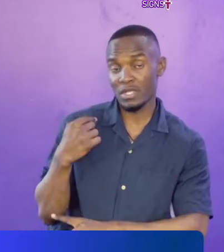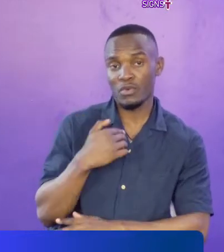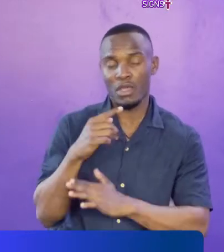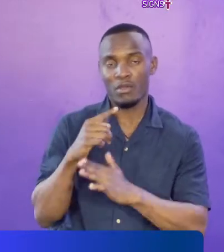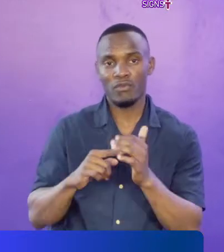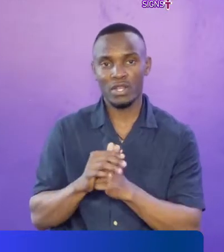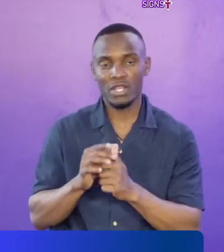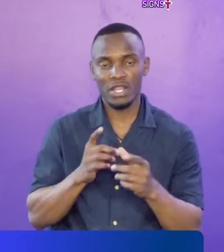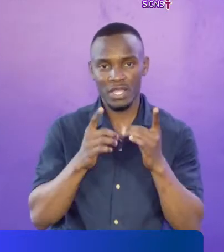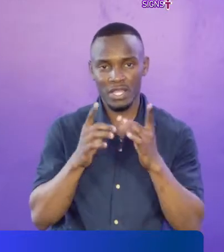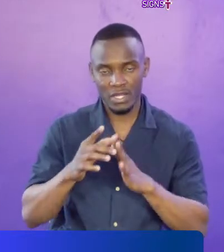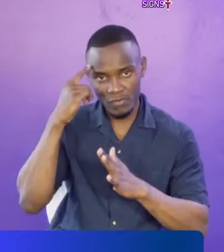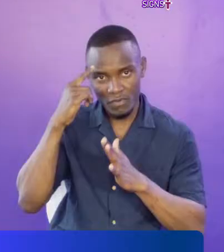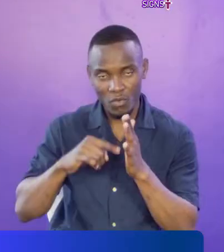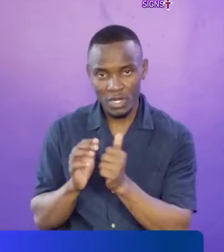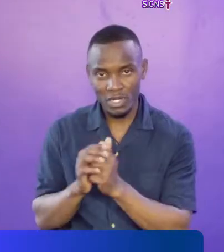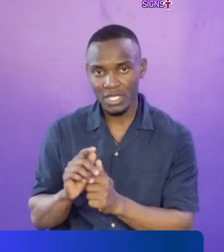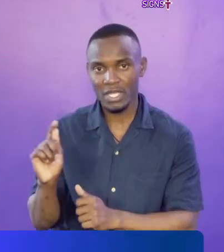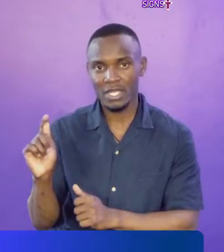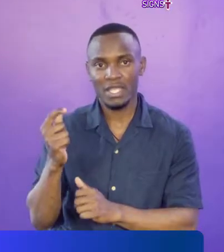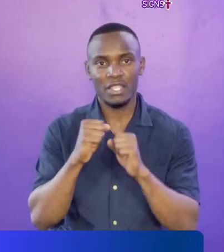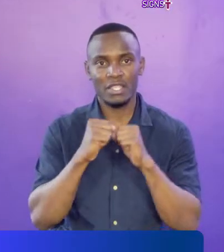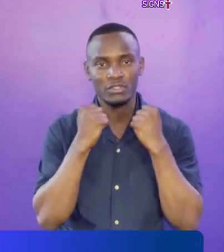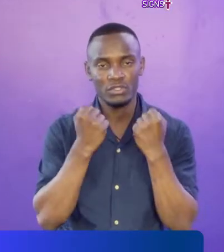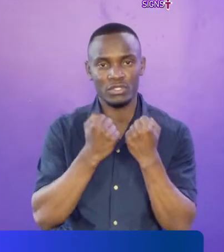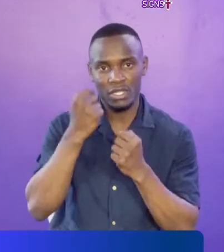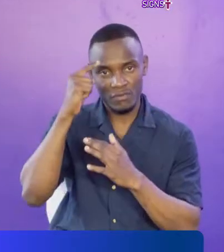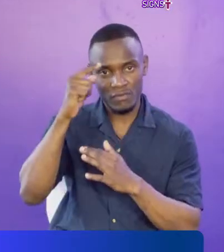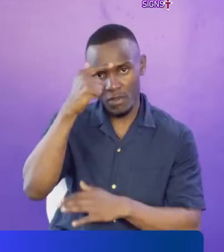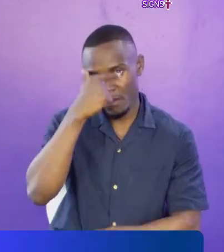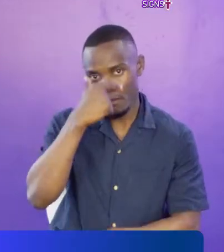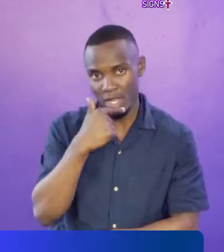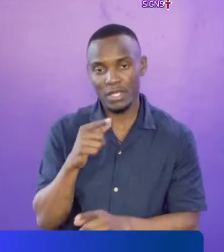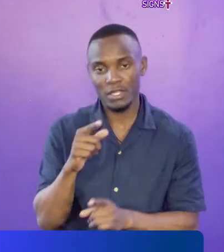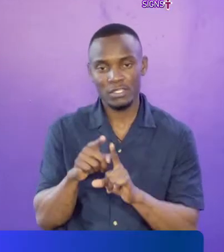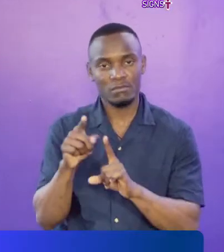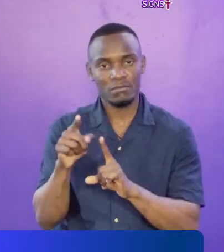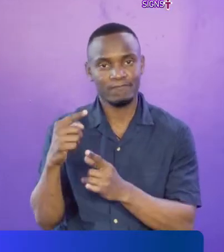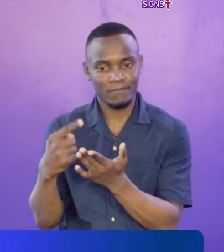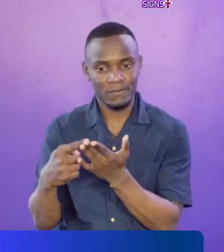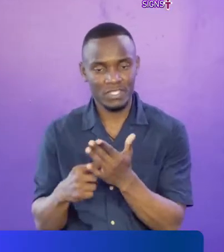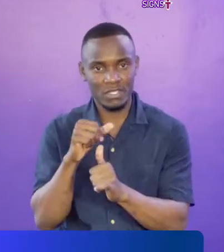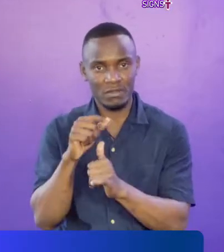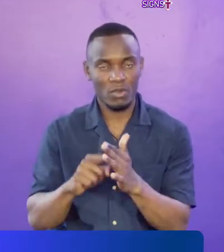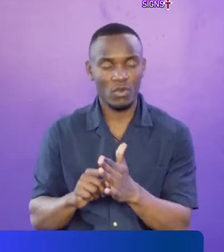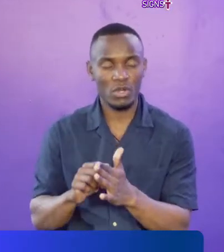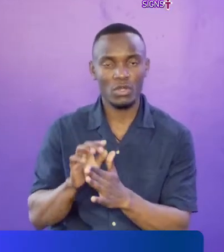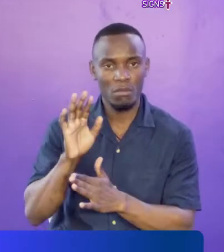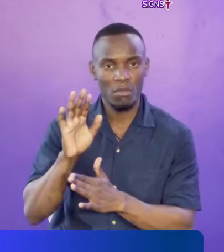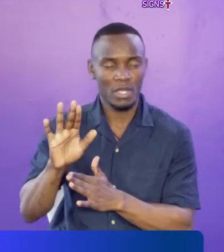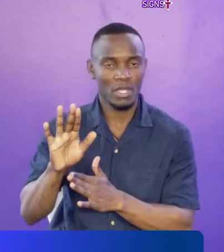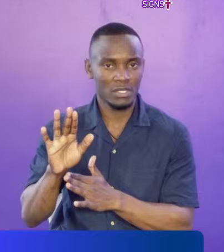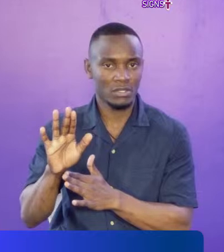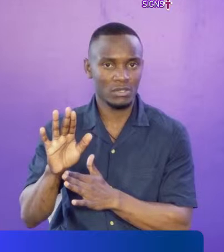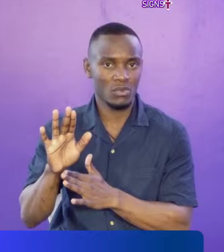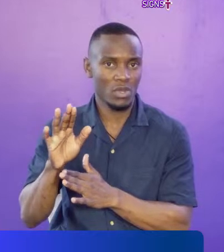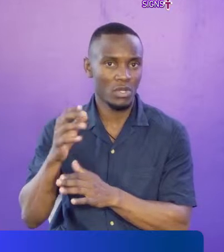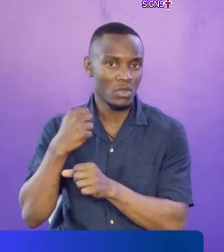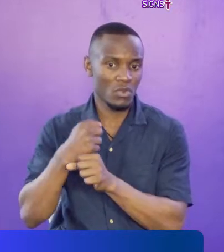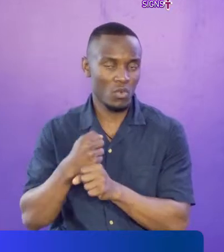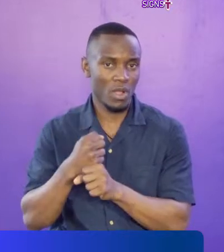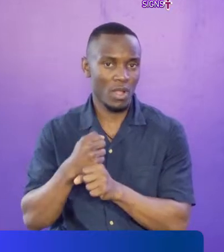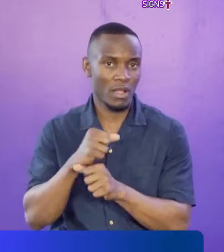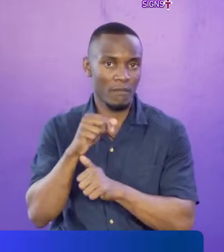Blind, Mr. Waweru Samson, and he spoke about his part and what KSB are doing in the digital access program. But also,